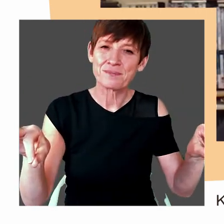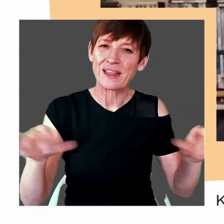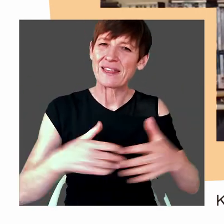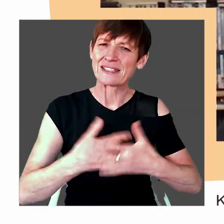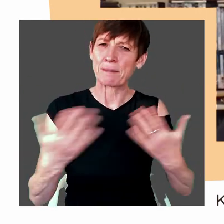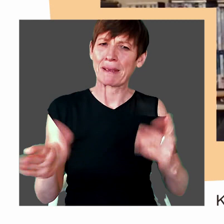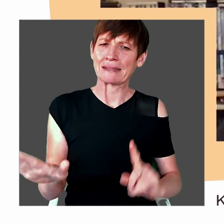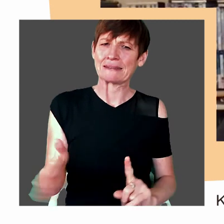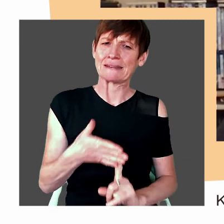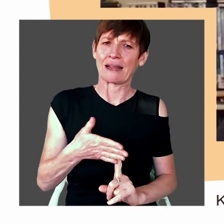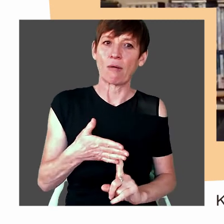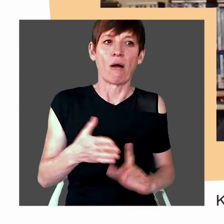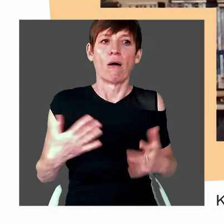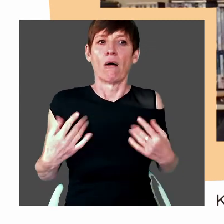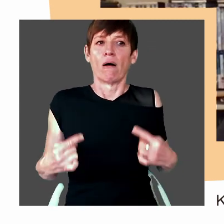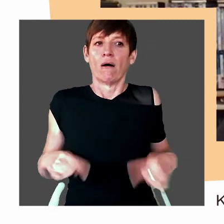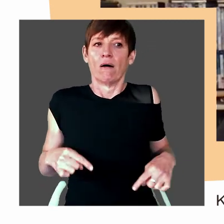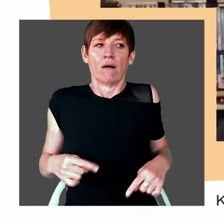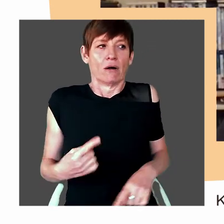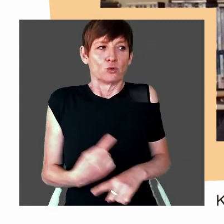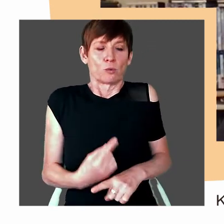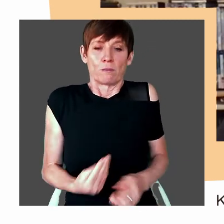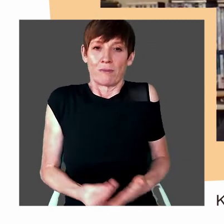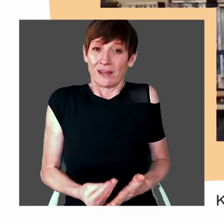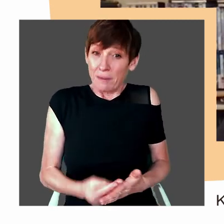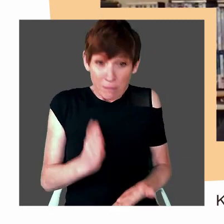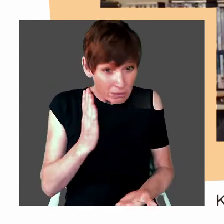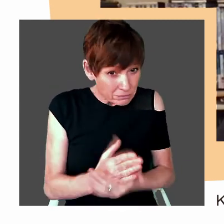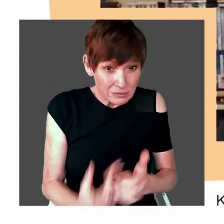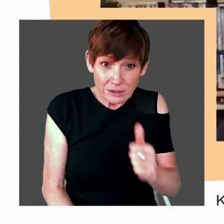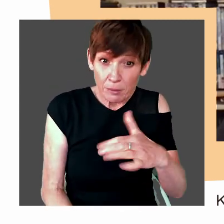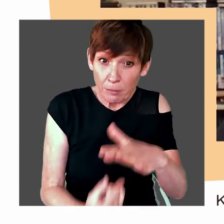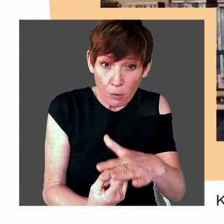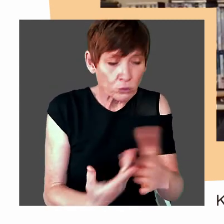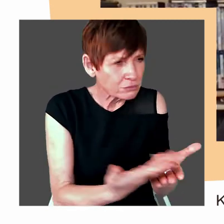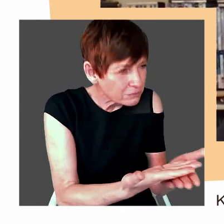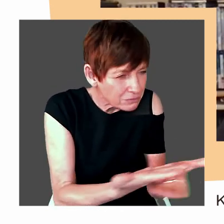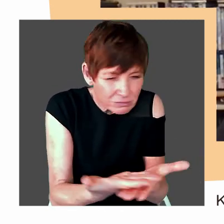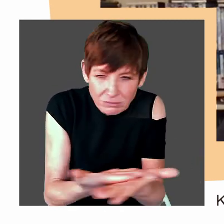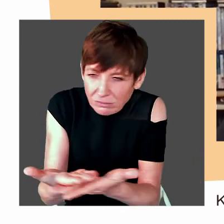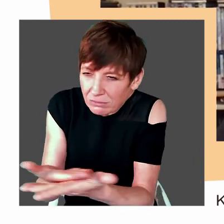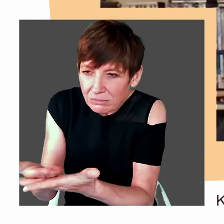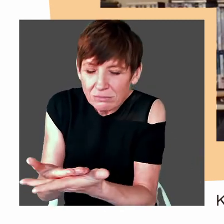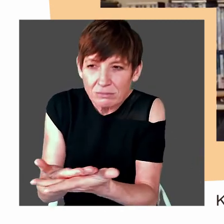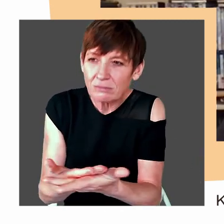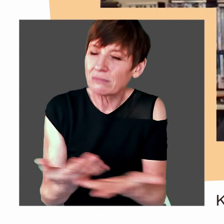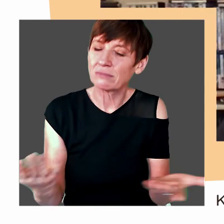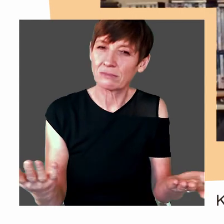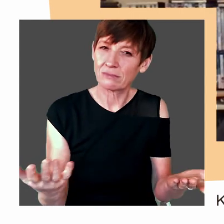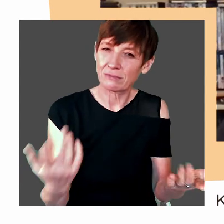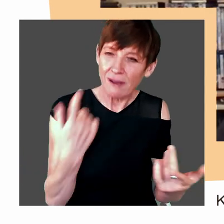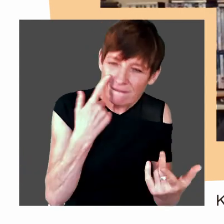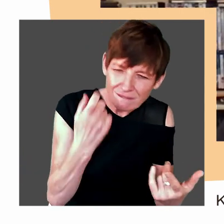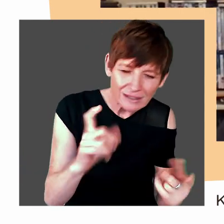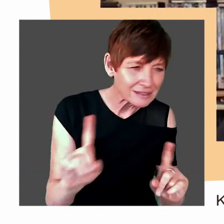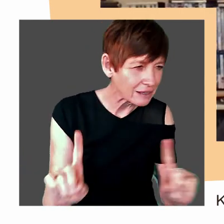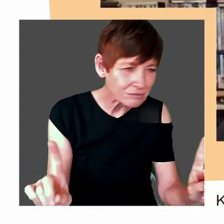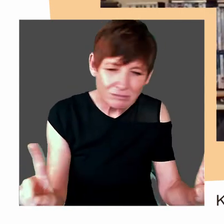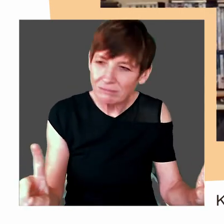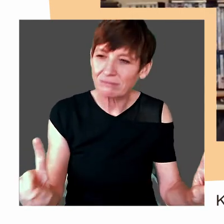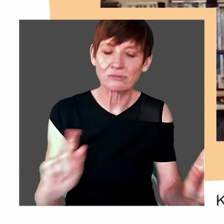around talking about money, and actually it's really important that people do share information about how they're valuing their work,